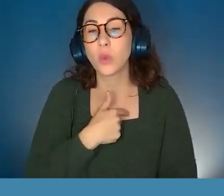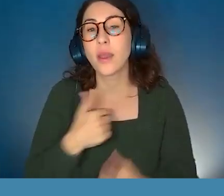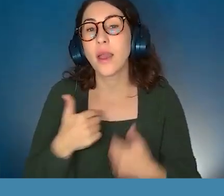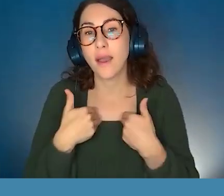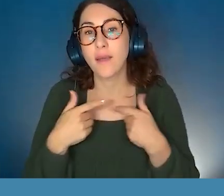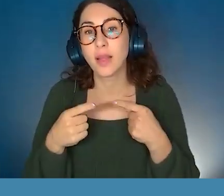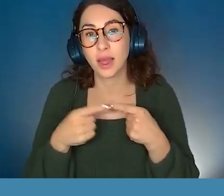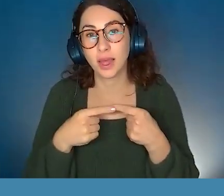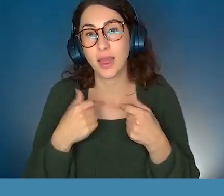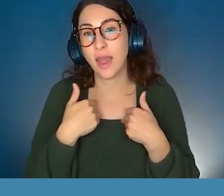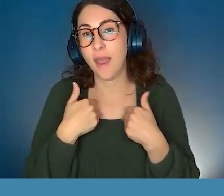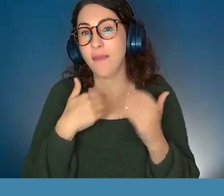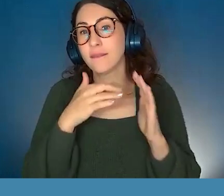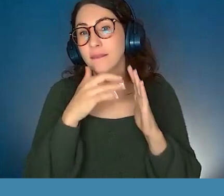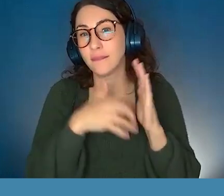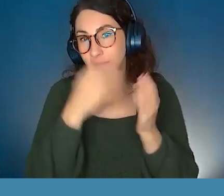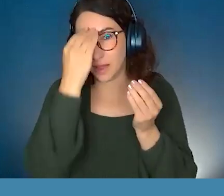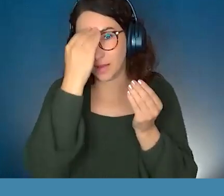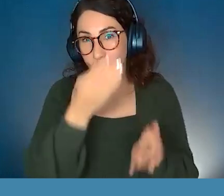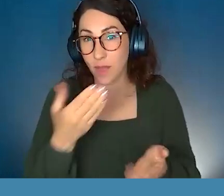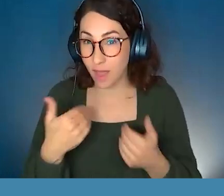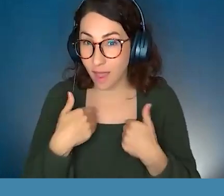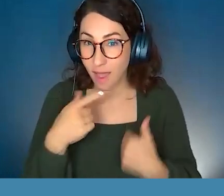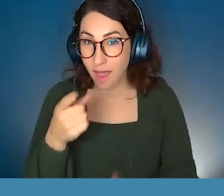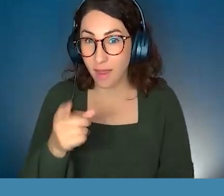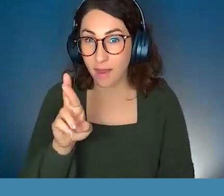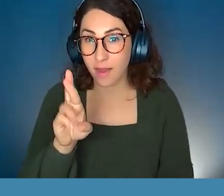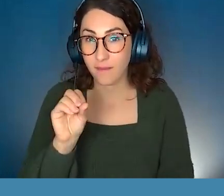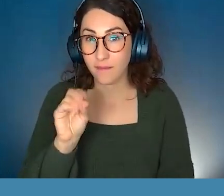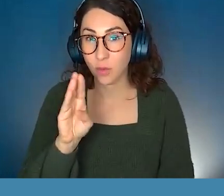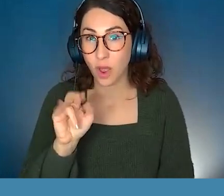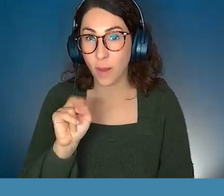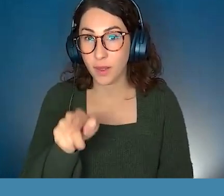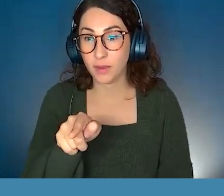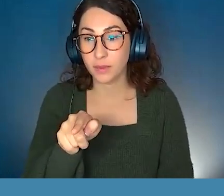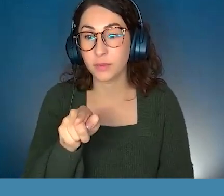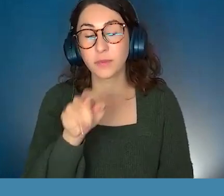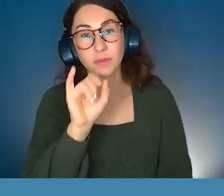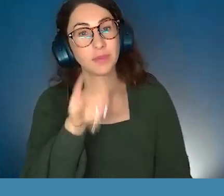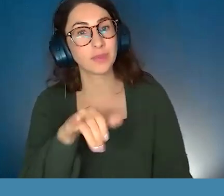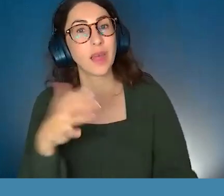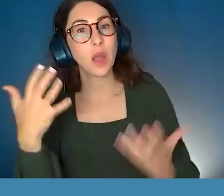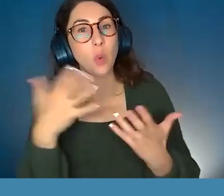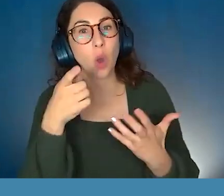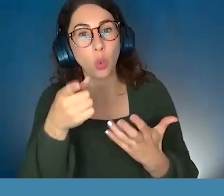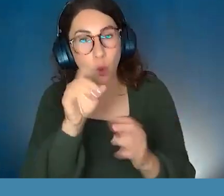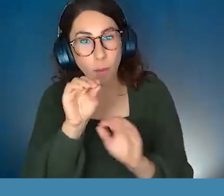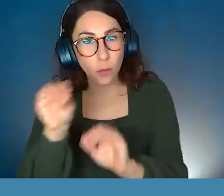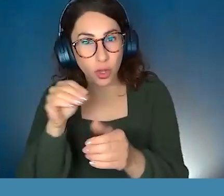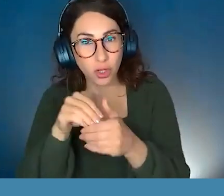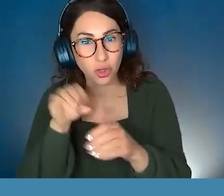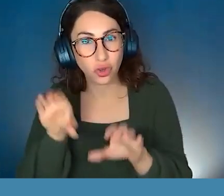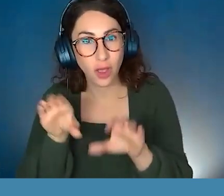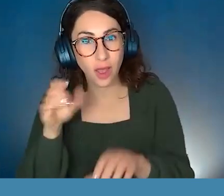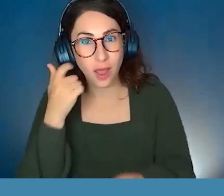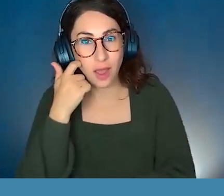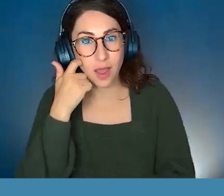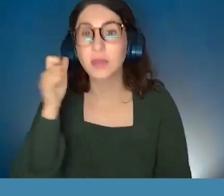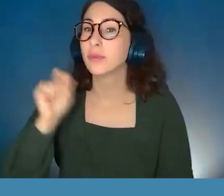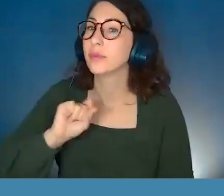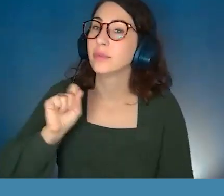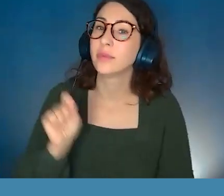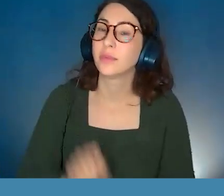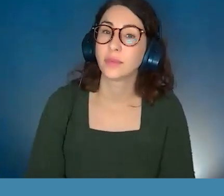that information too. Robin, do you have it? Is that the one you posted in the chat? Yes.